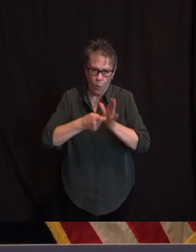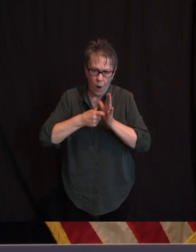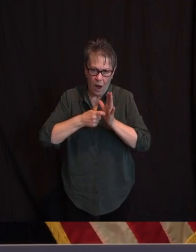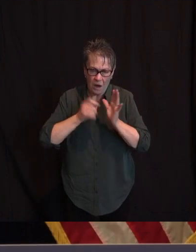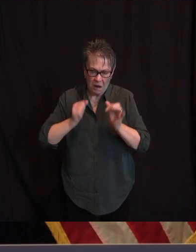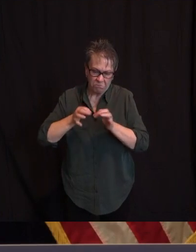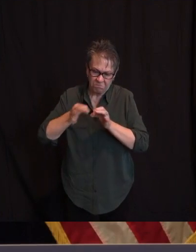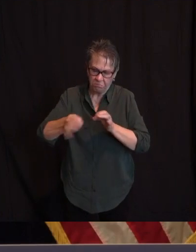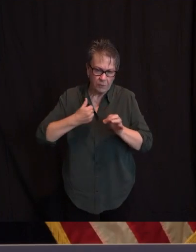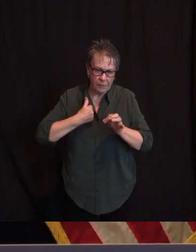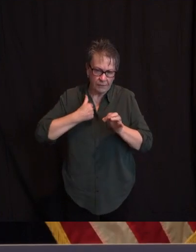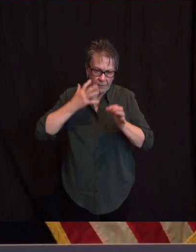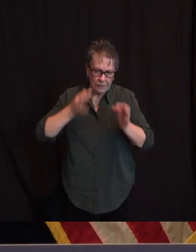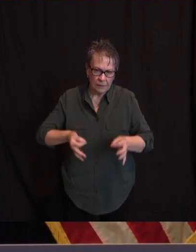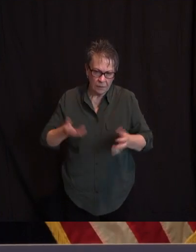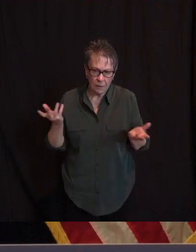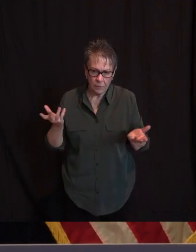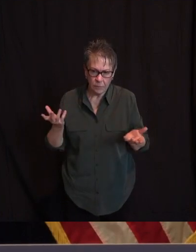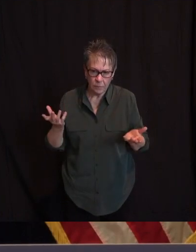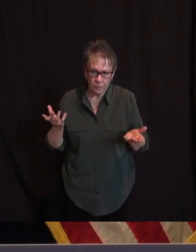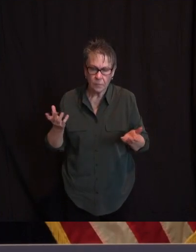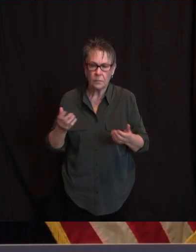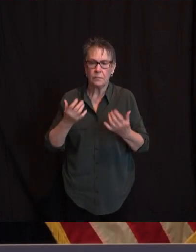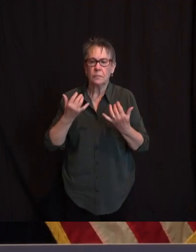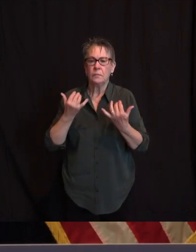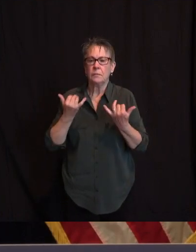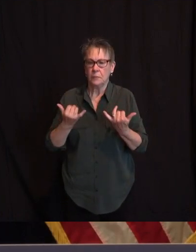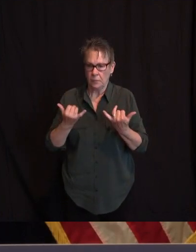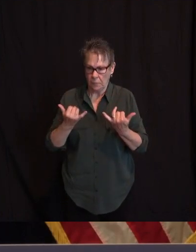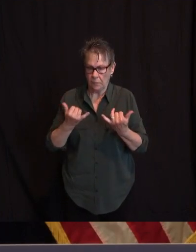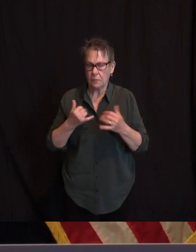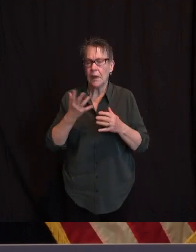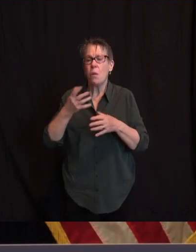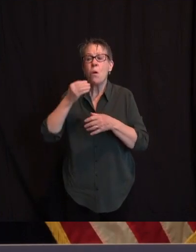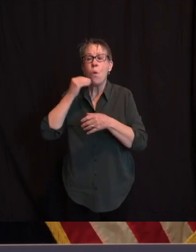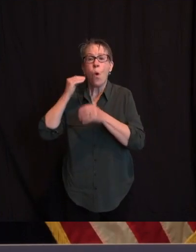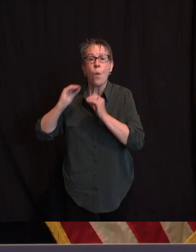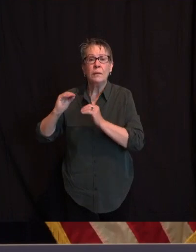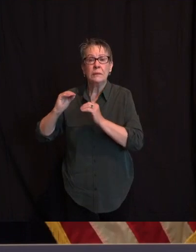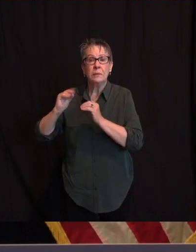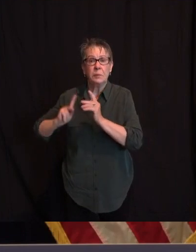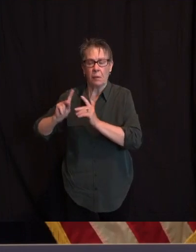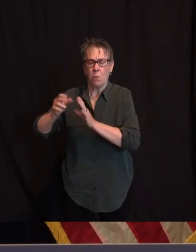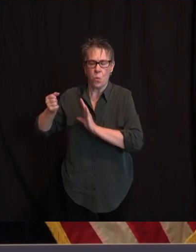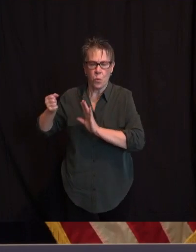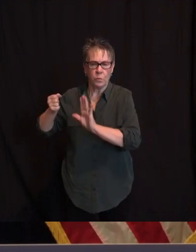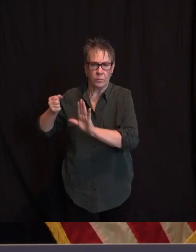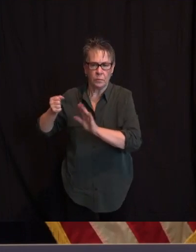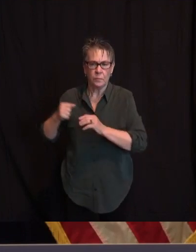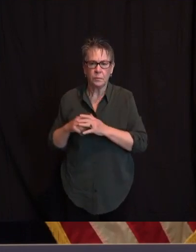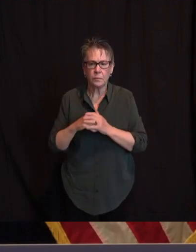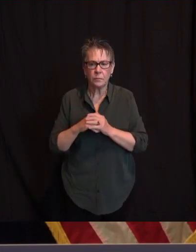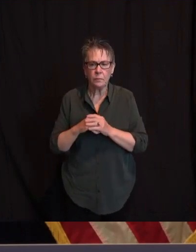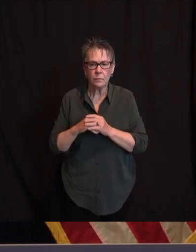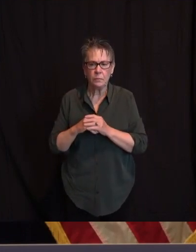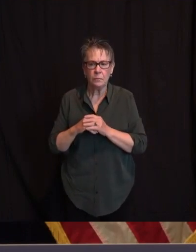that separately. But if you're on a bus and it's regular ridership and you're too close for comfort, or a